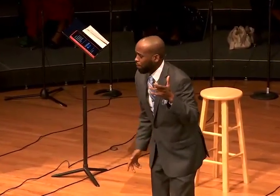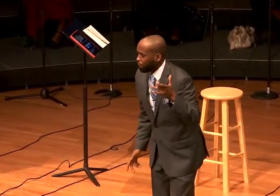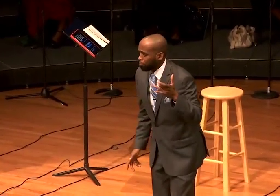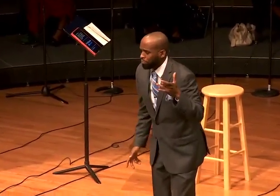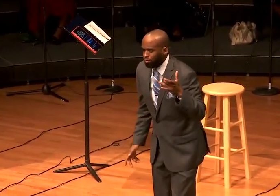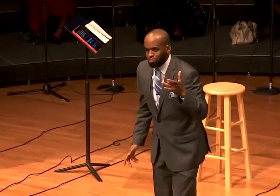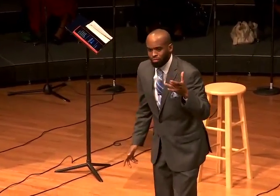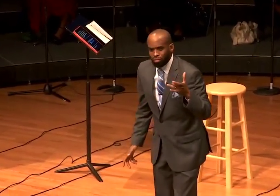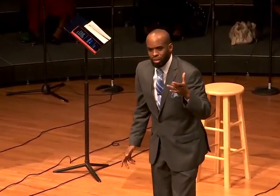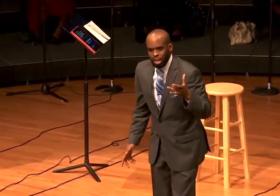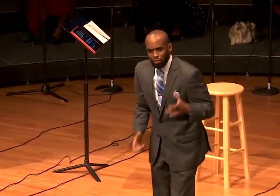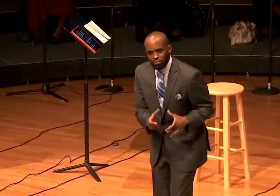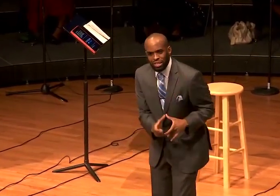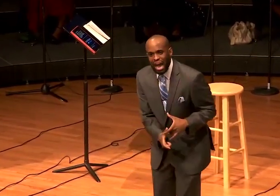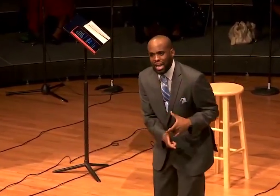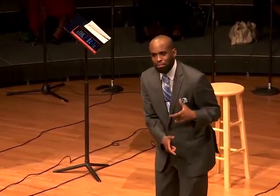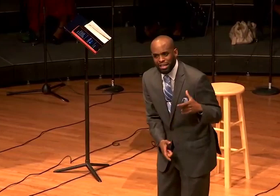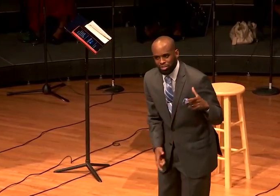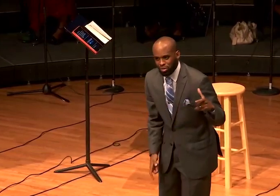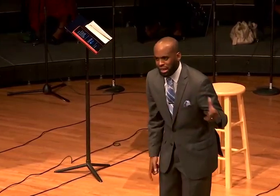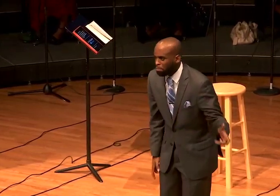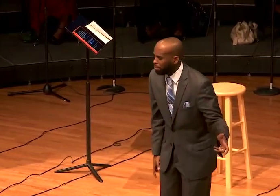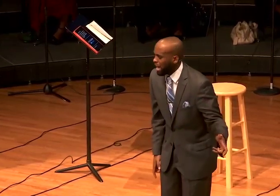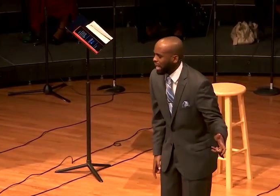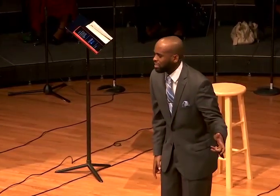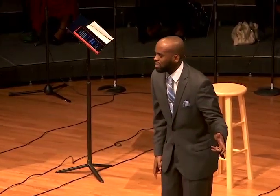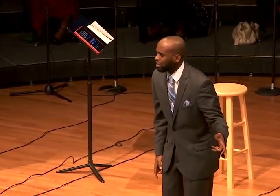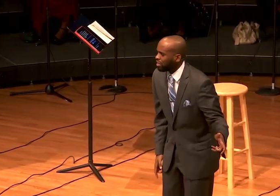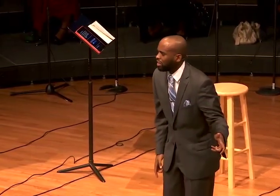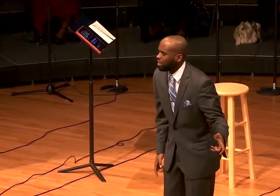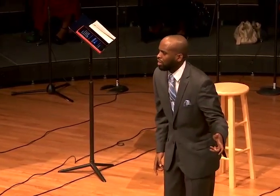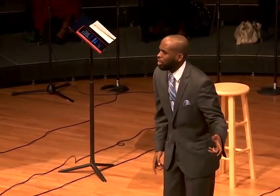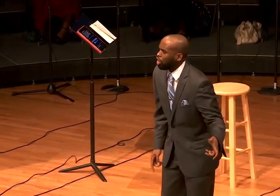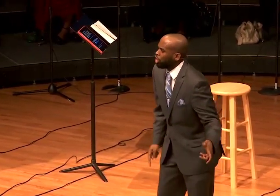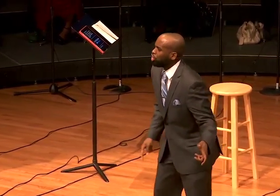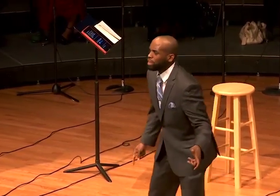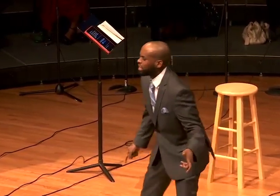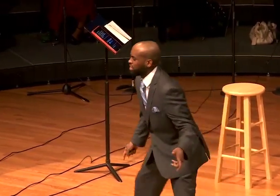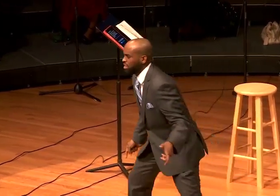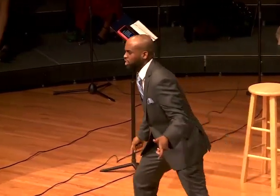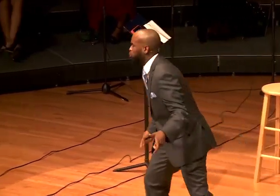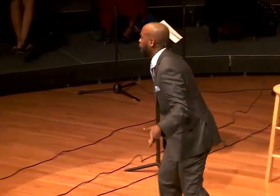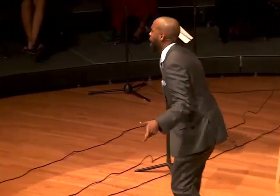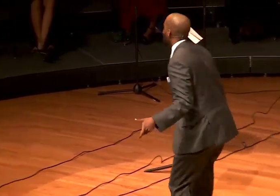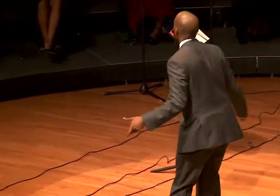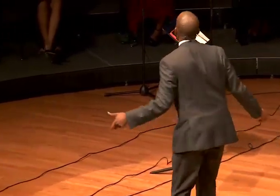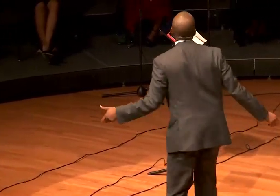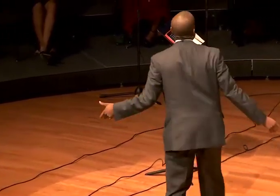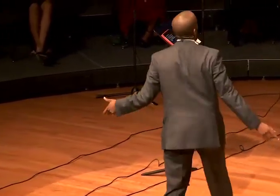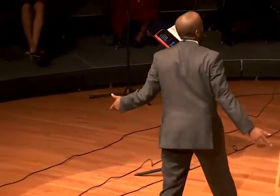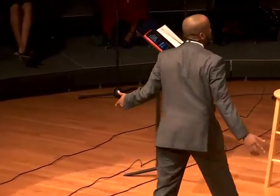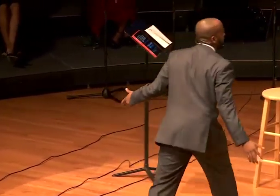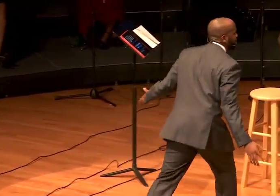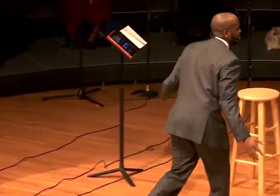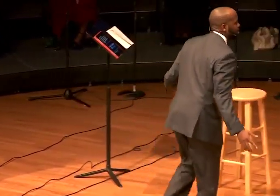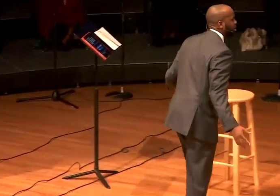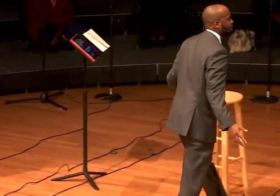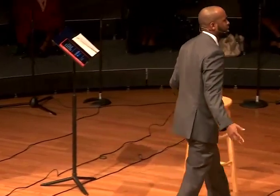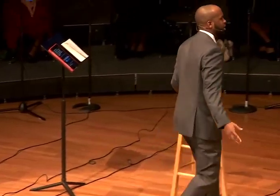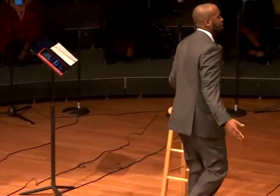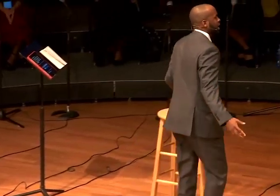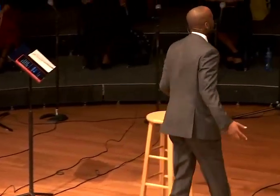skull. He would have died based on impact. Eutychus needs way more than a